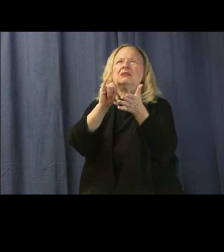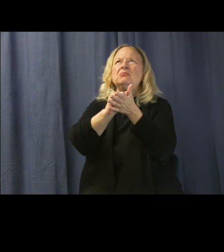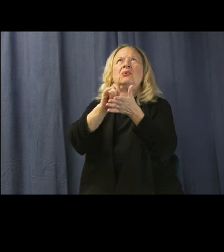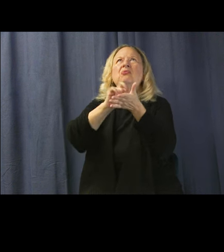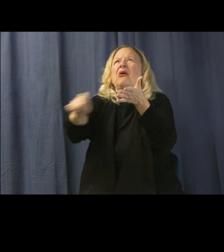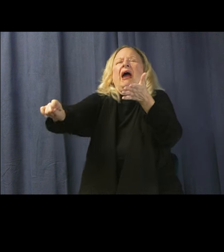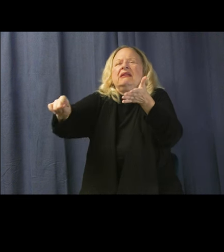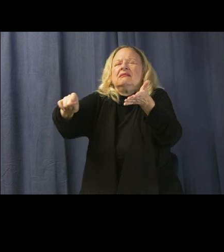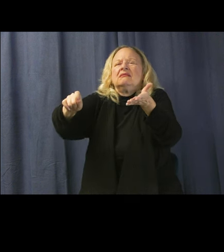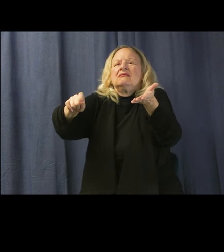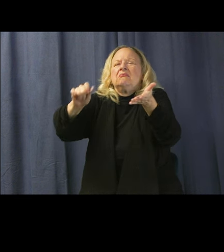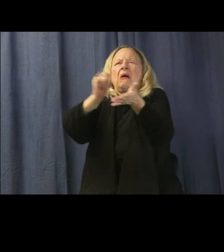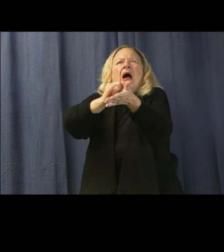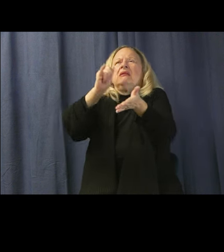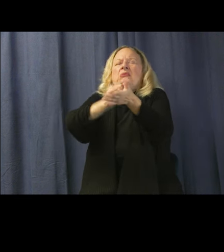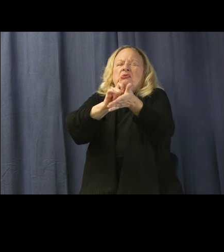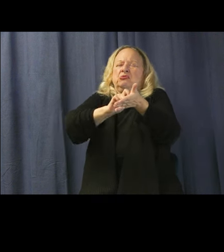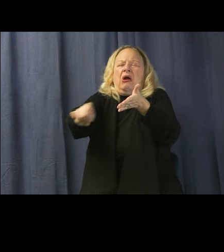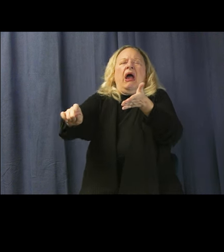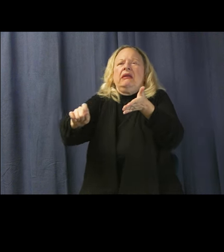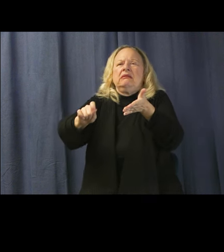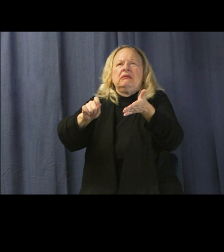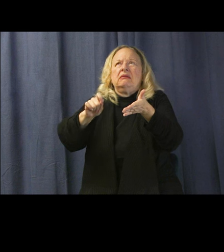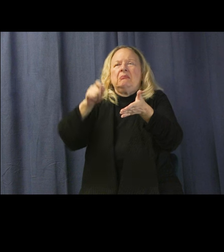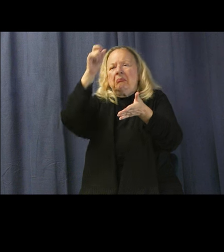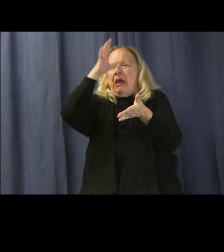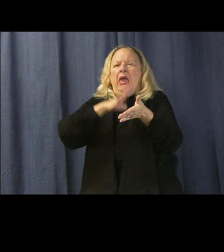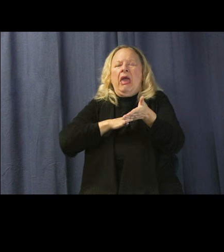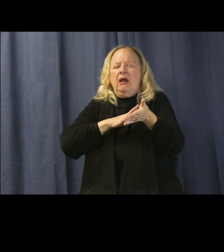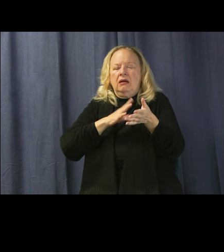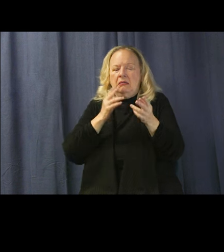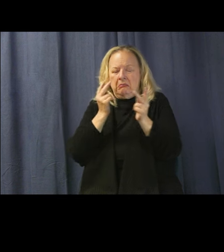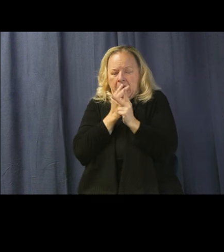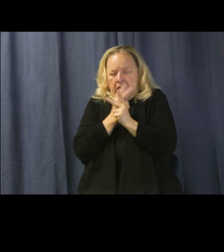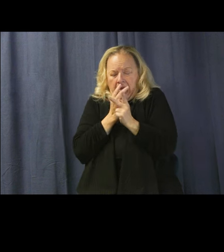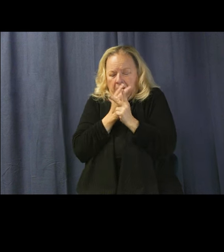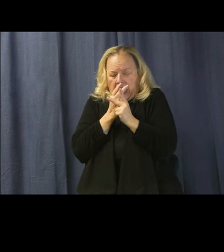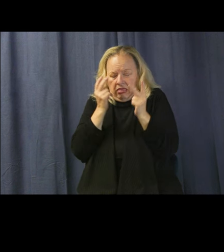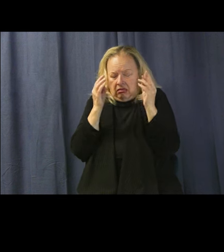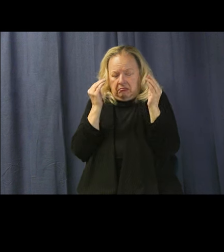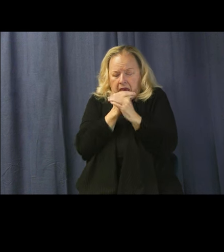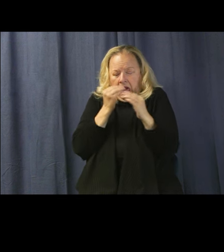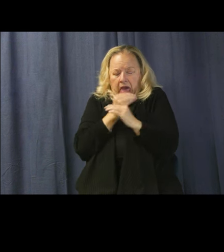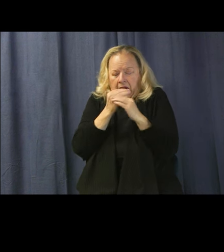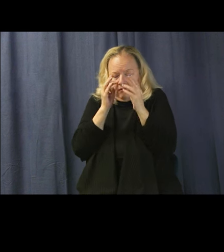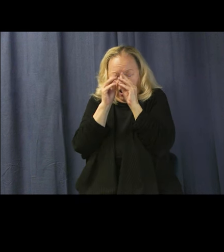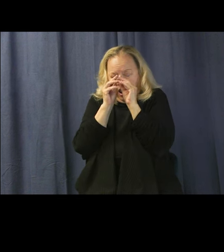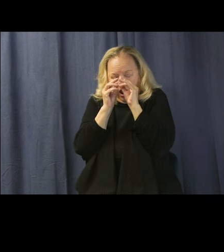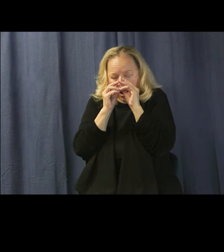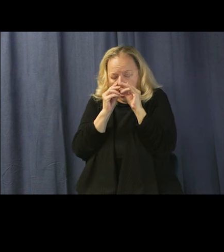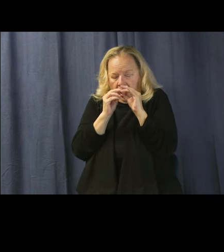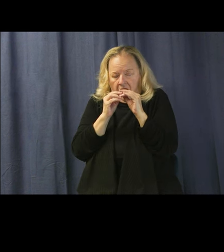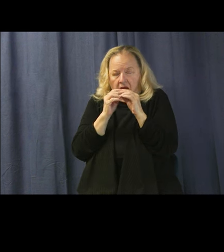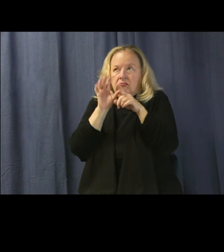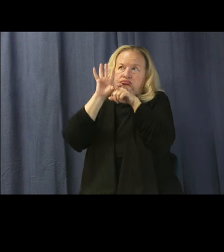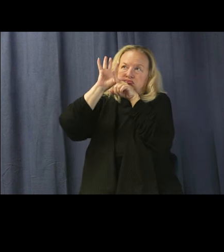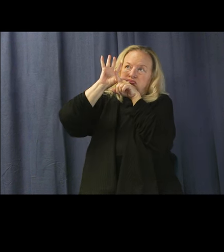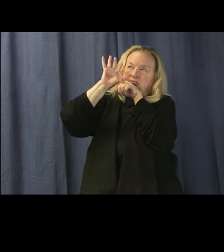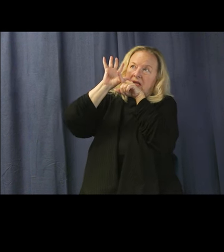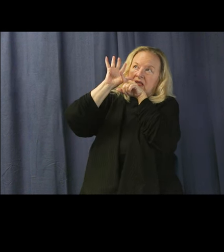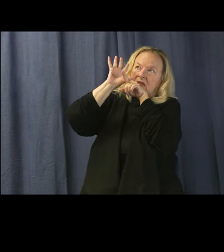Word of God, no one can write this. And you, it's all, there's math completely intertwined in the Word of God that is beyond